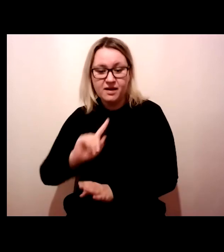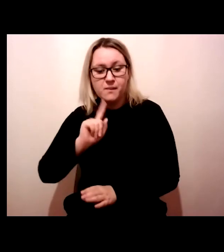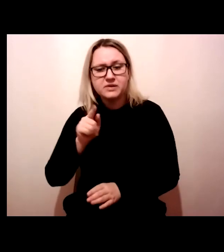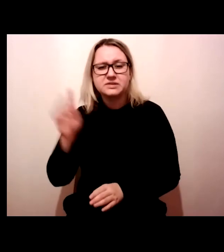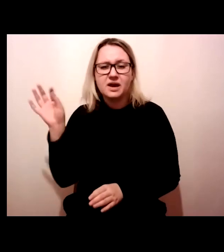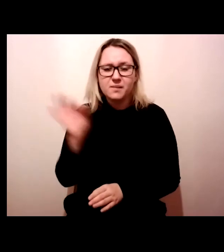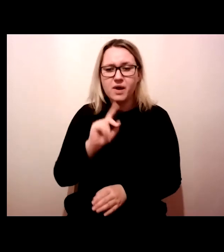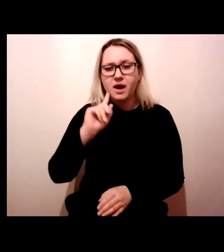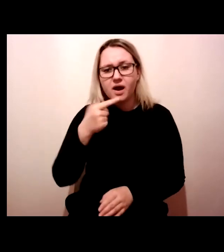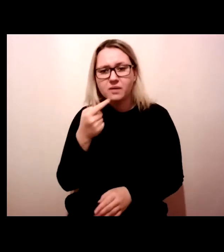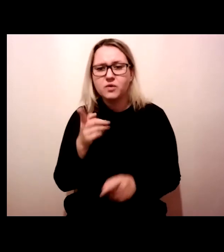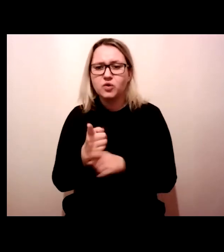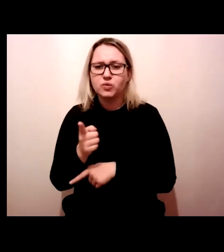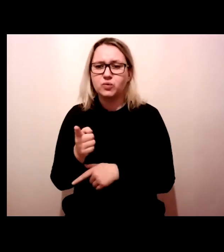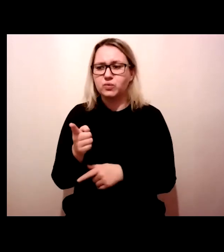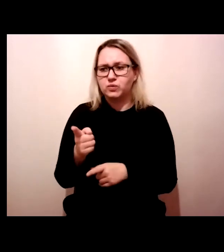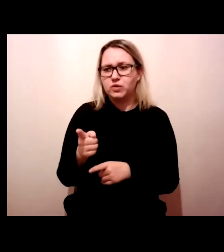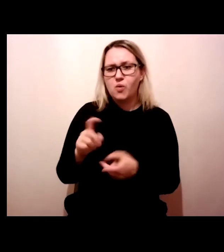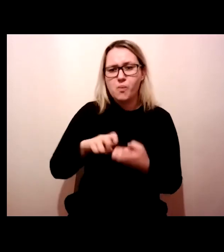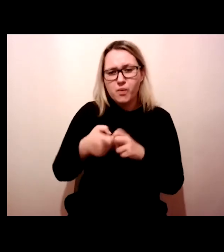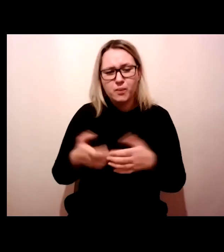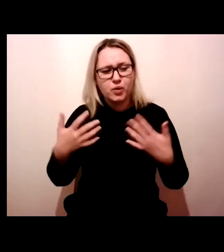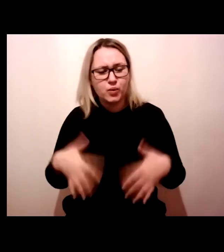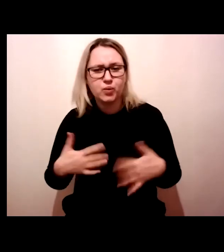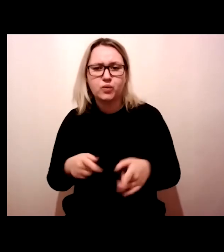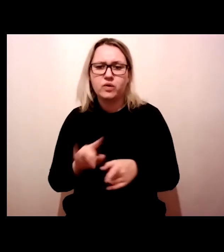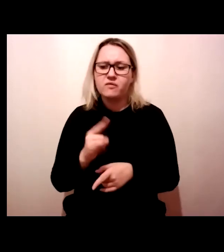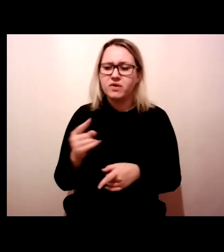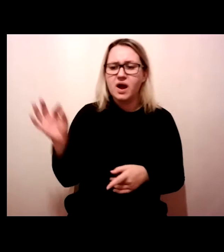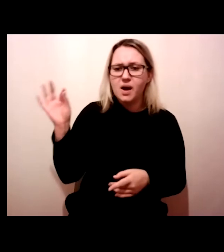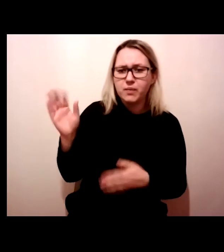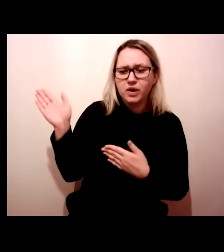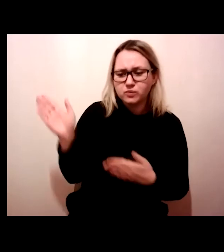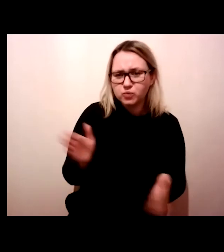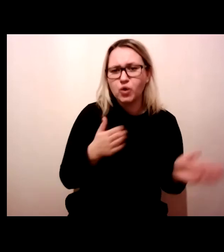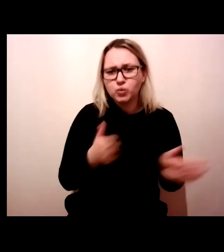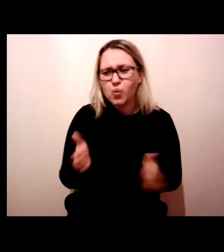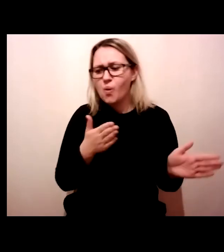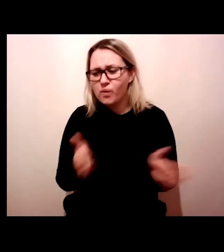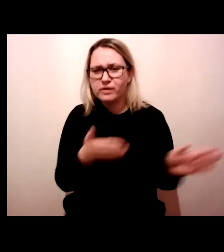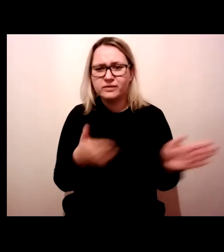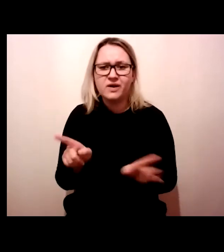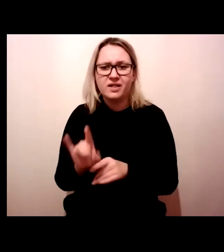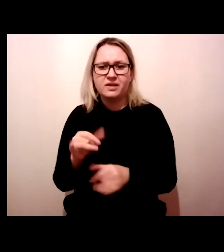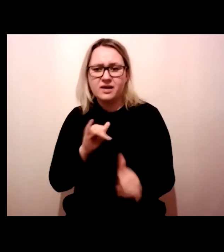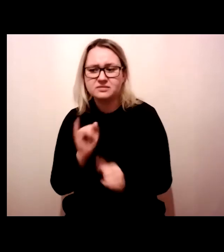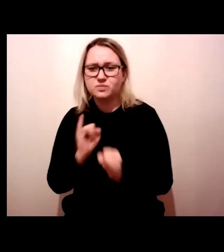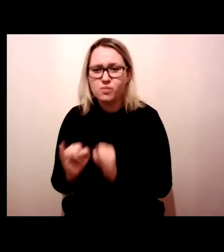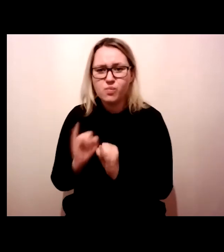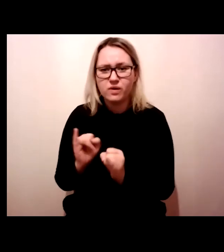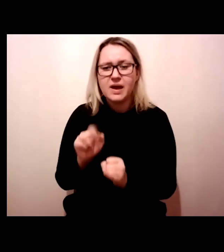from schools. Quite often we dramatize the situation and say that